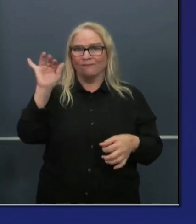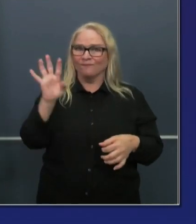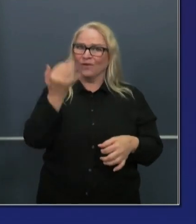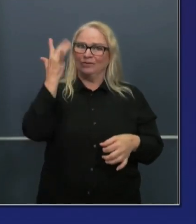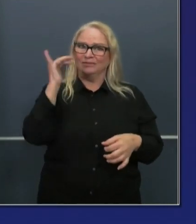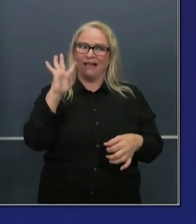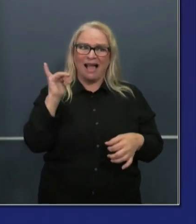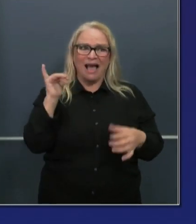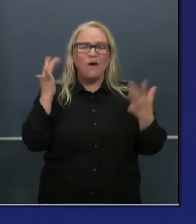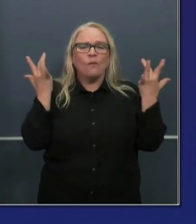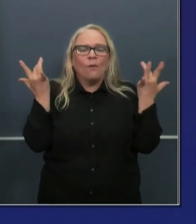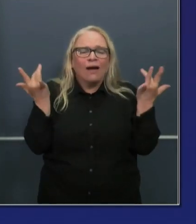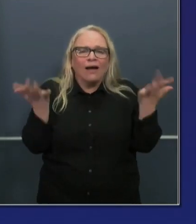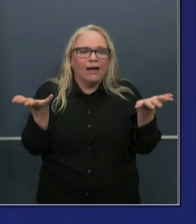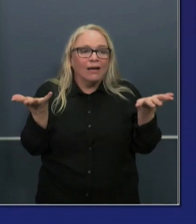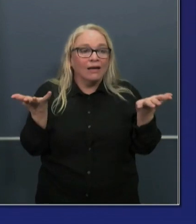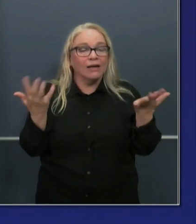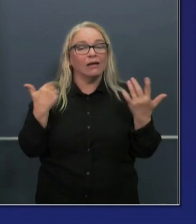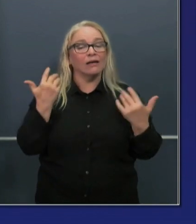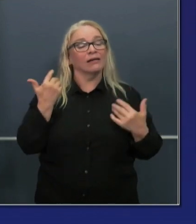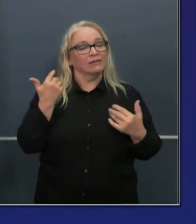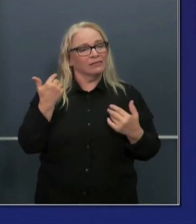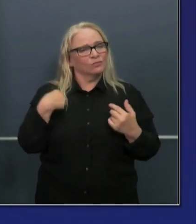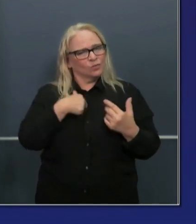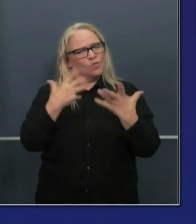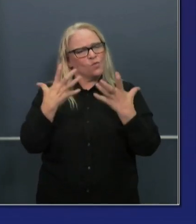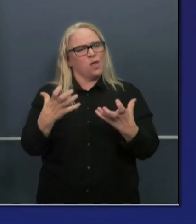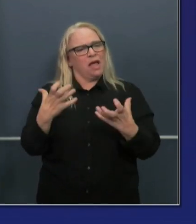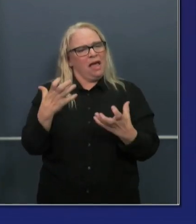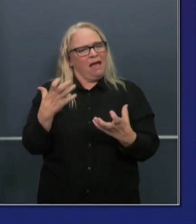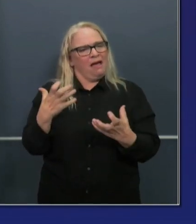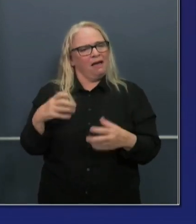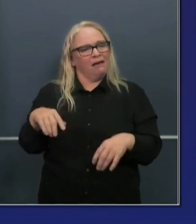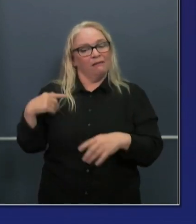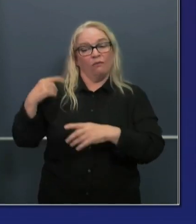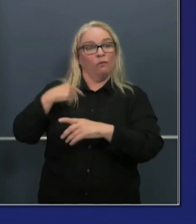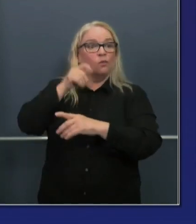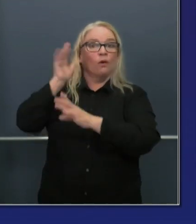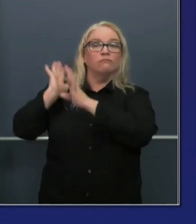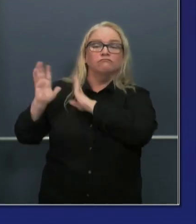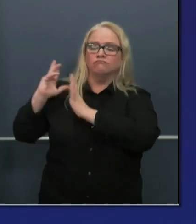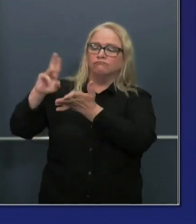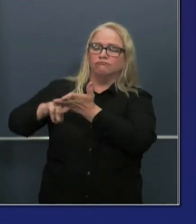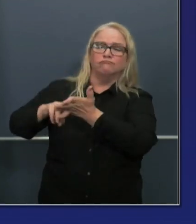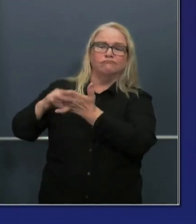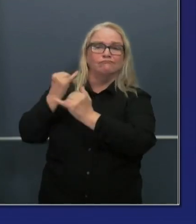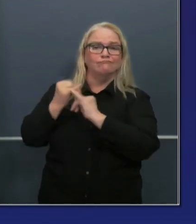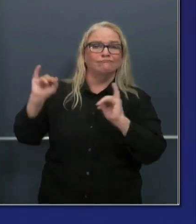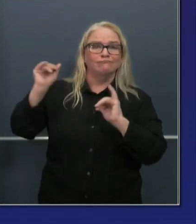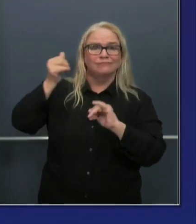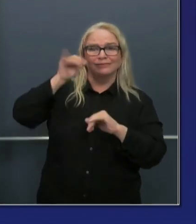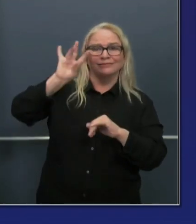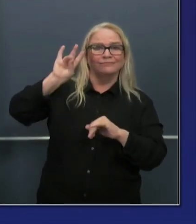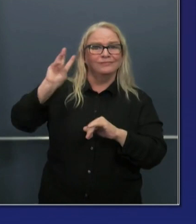spirit of those that signed that declaration. What is the first word that was consecrated in